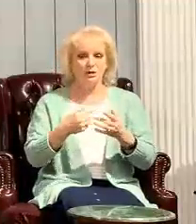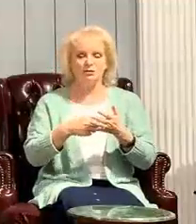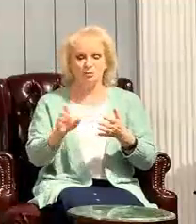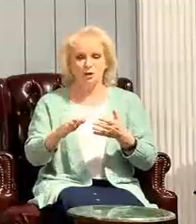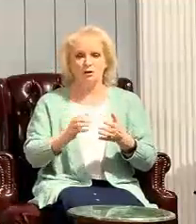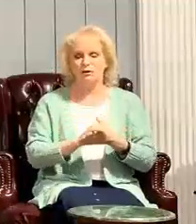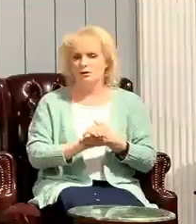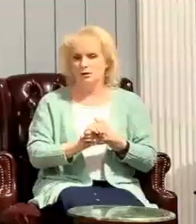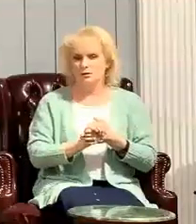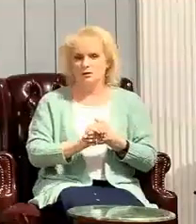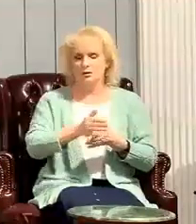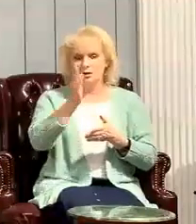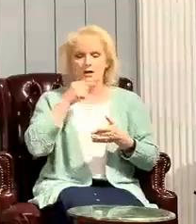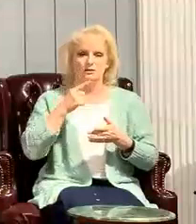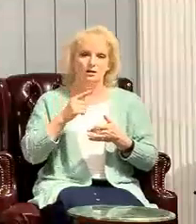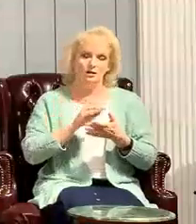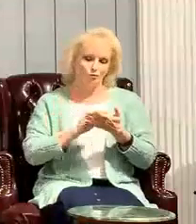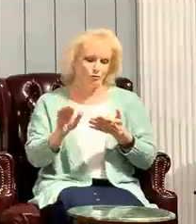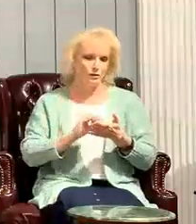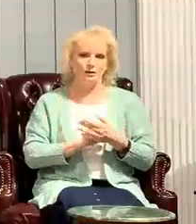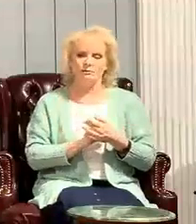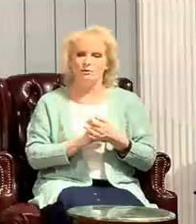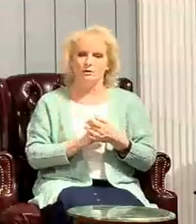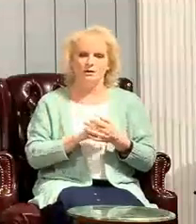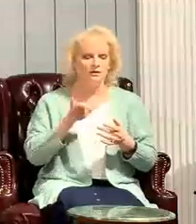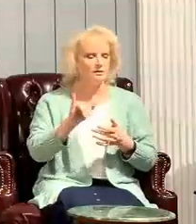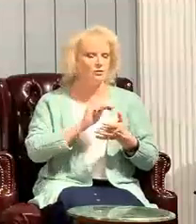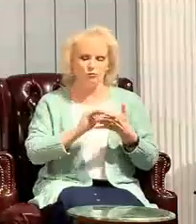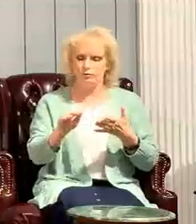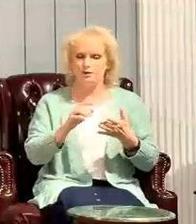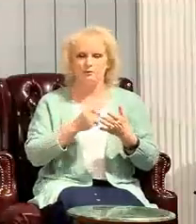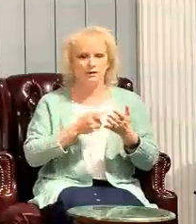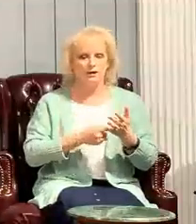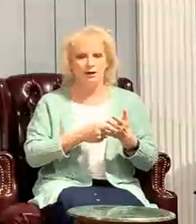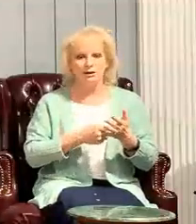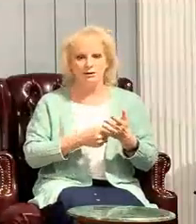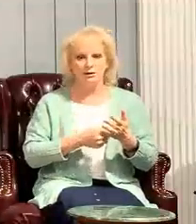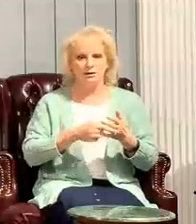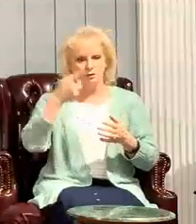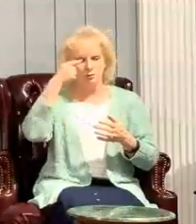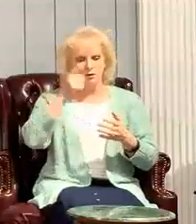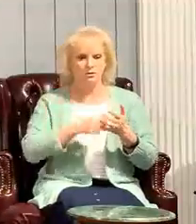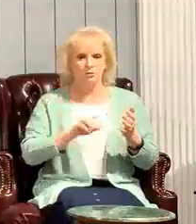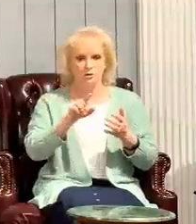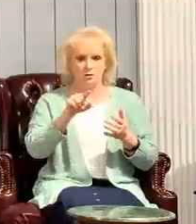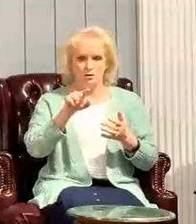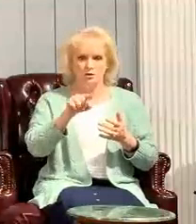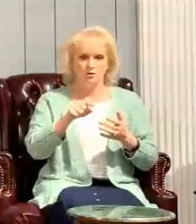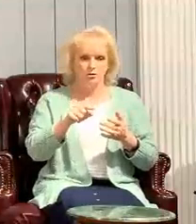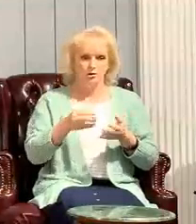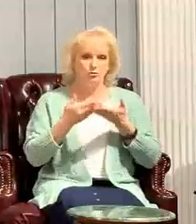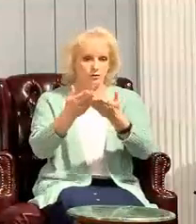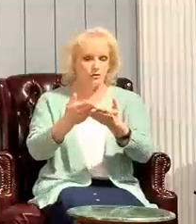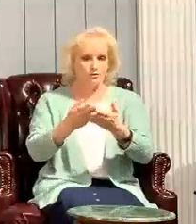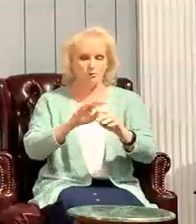meet their need. And you learn to forgive, and you still forgive, because why? What you're giving was never yours in the first